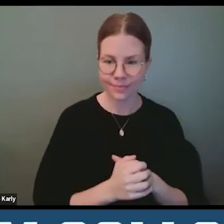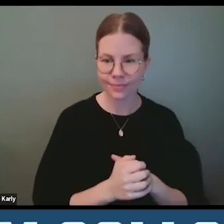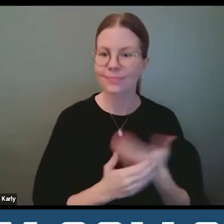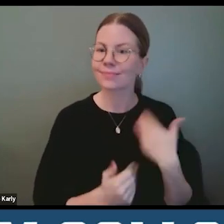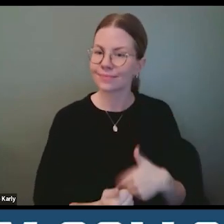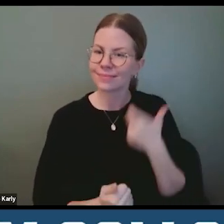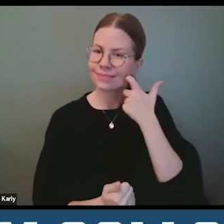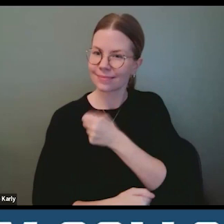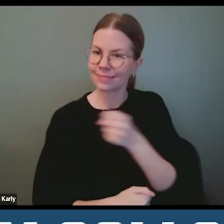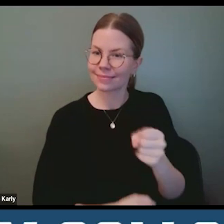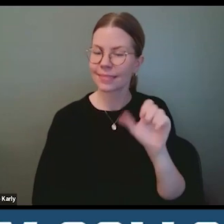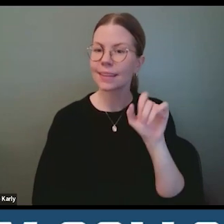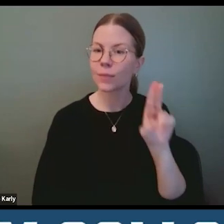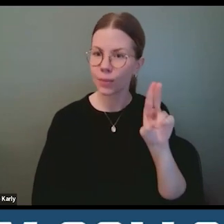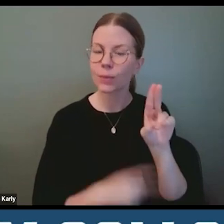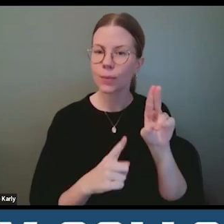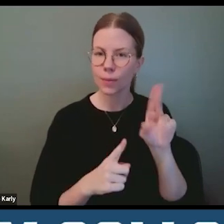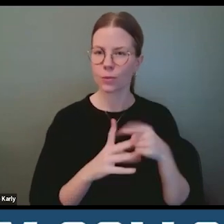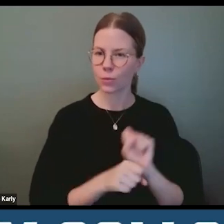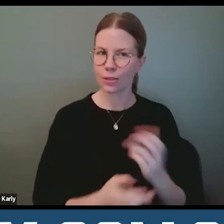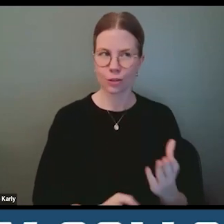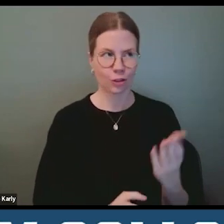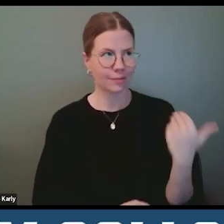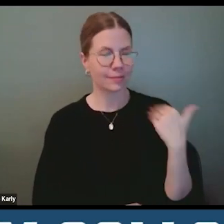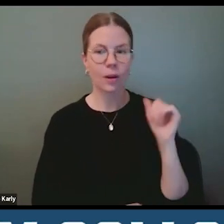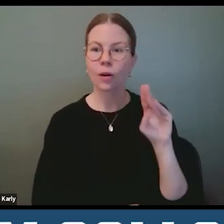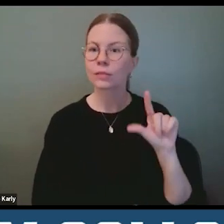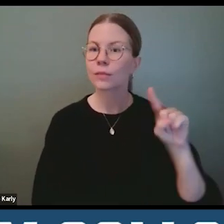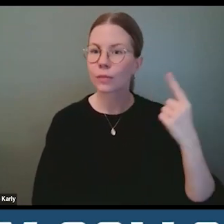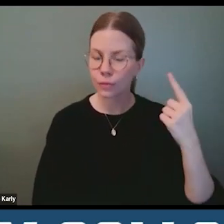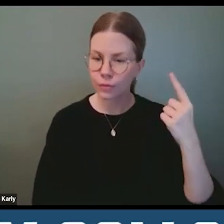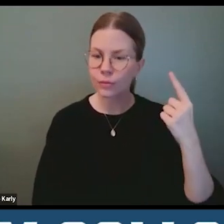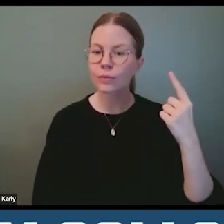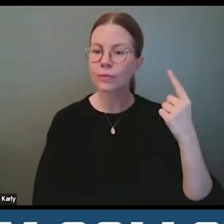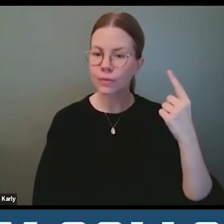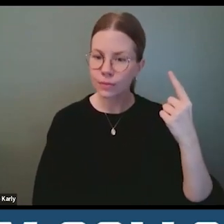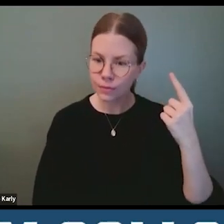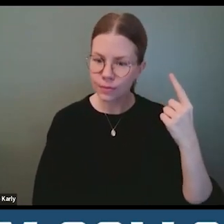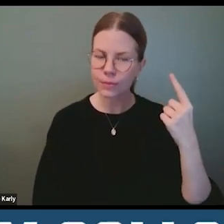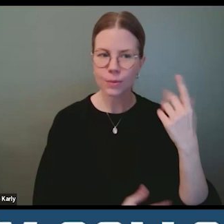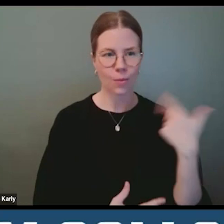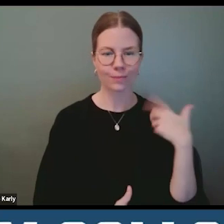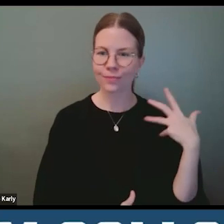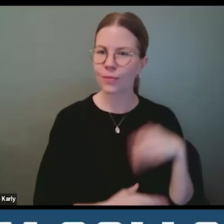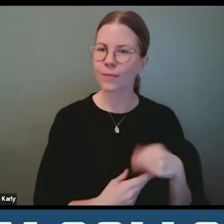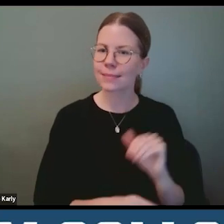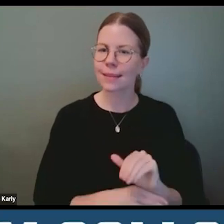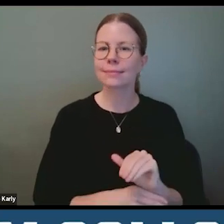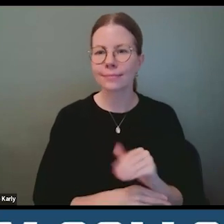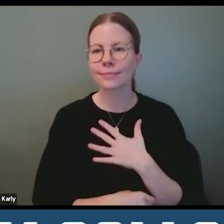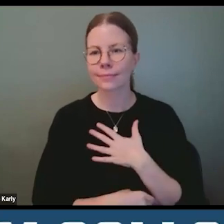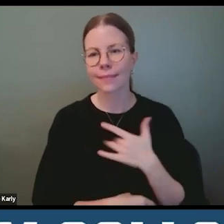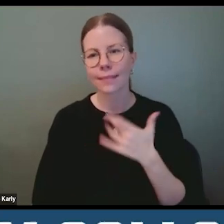SFU. I've been here since August 1st, and so I feel so fortunate to be involved in tonight's